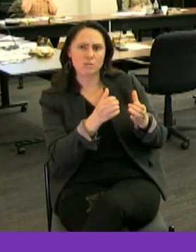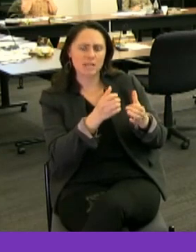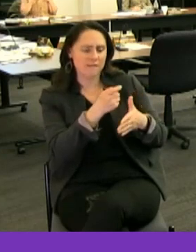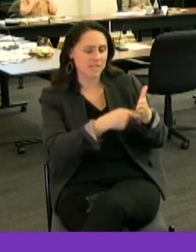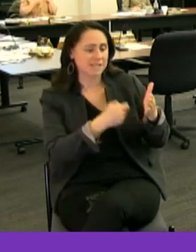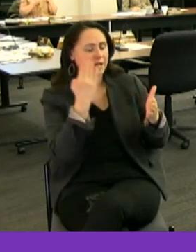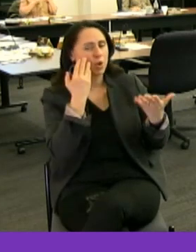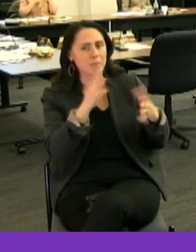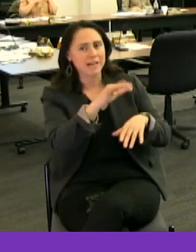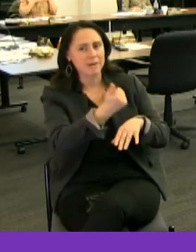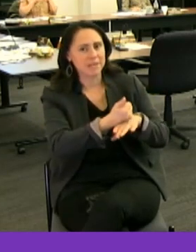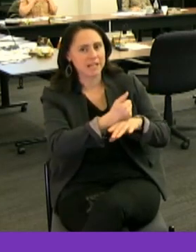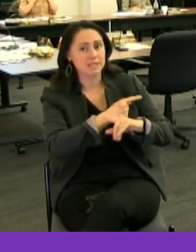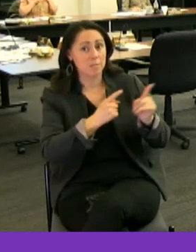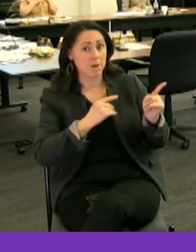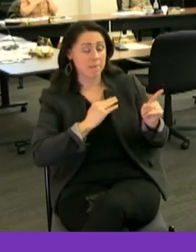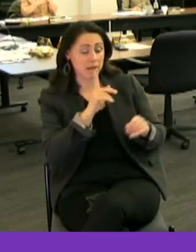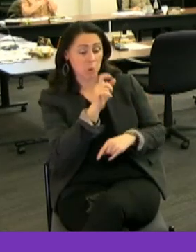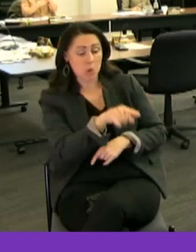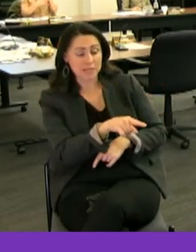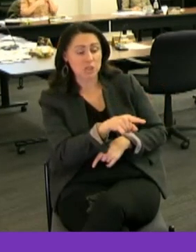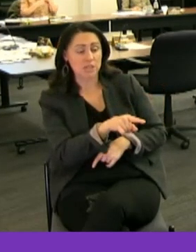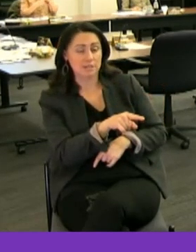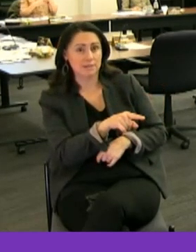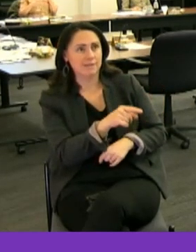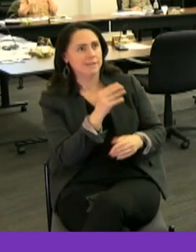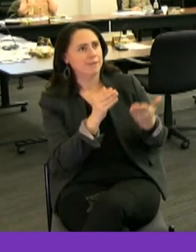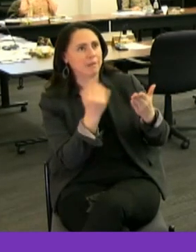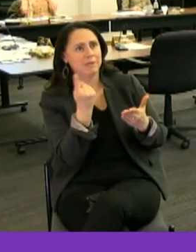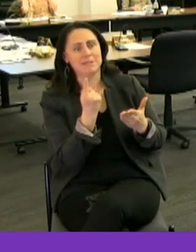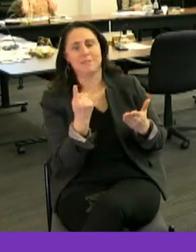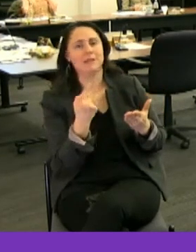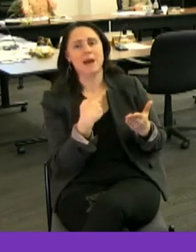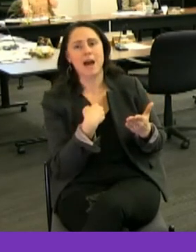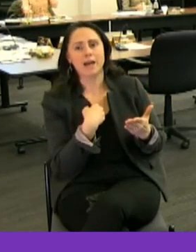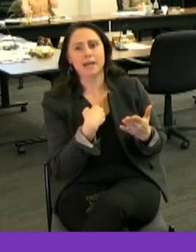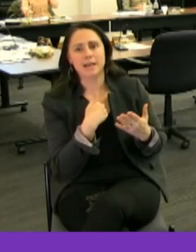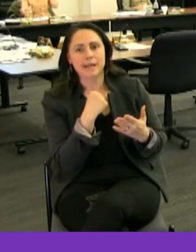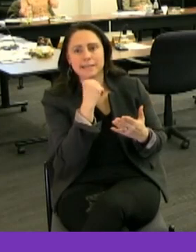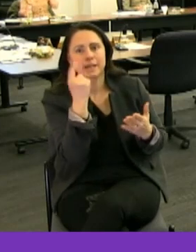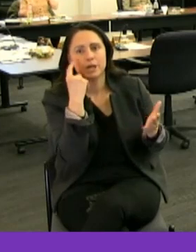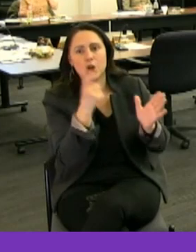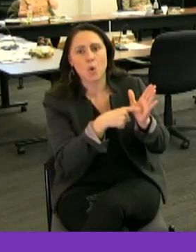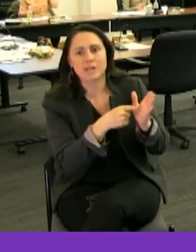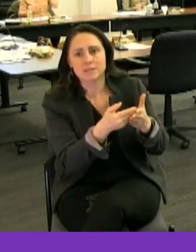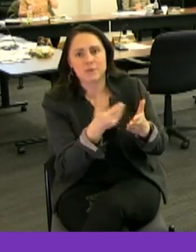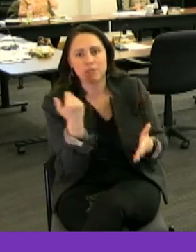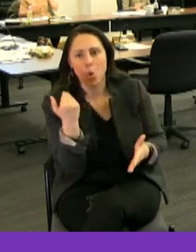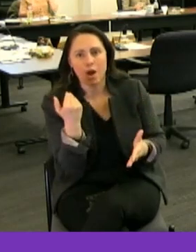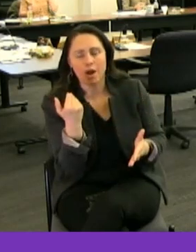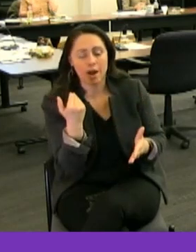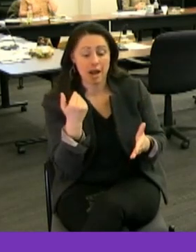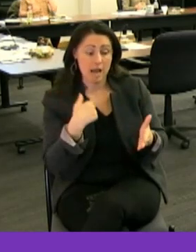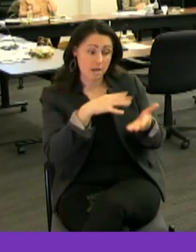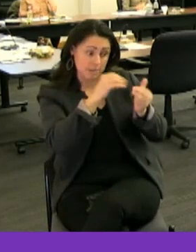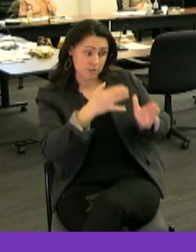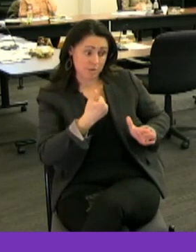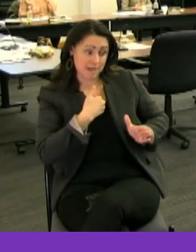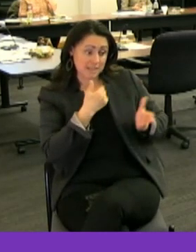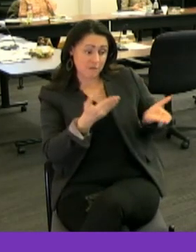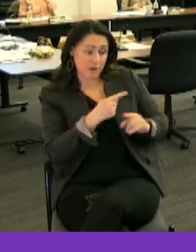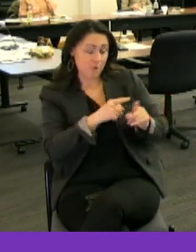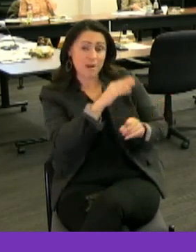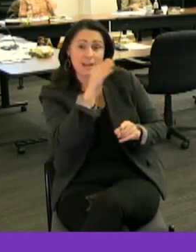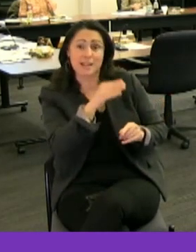place. My question comes to, and maybe it's something I didn't notice before. I mean, I'm a student here, but I